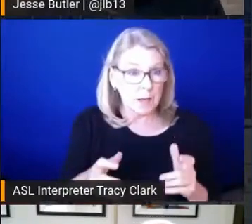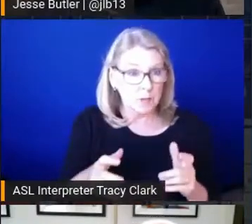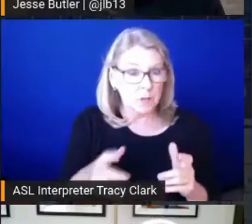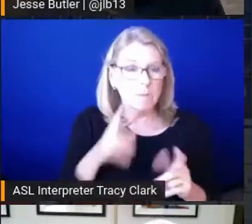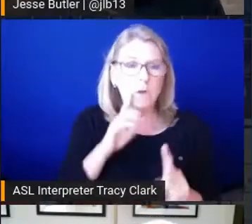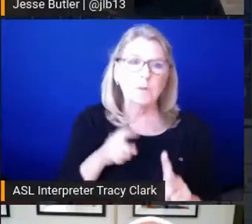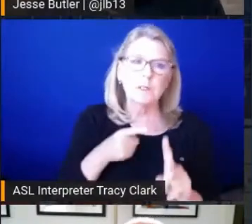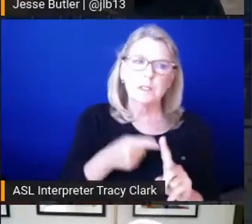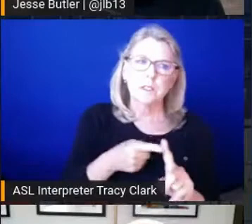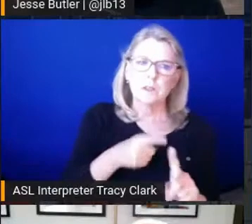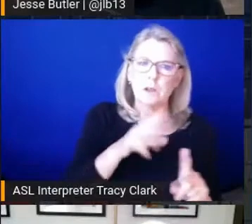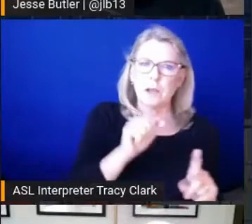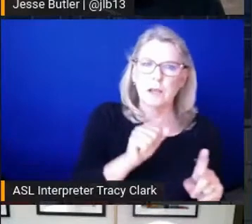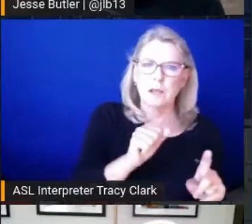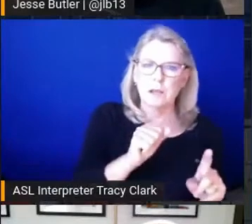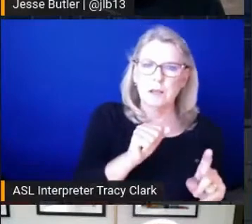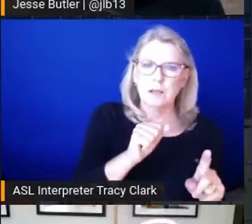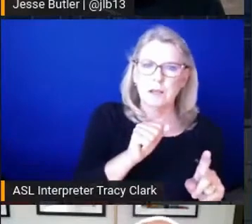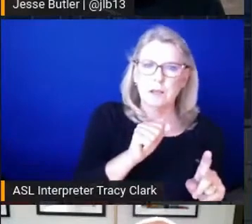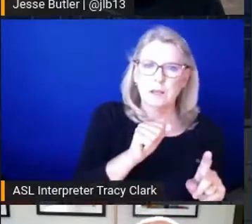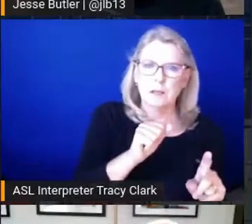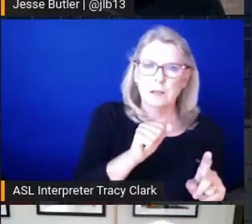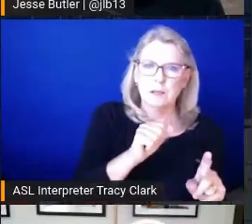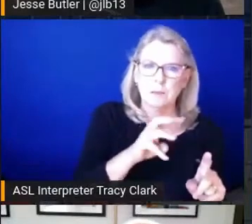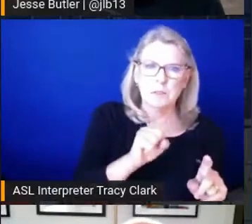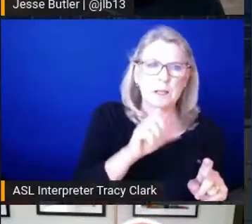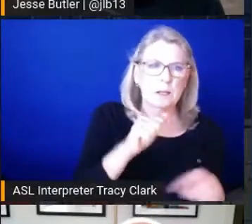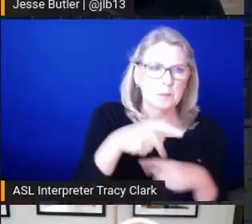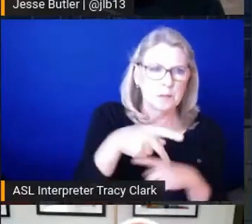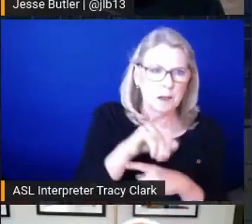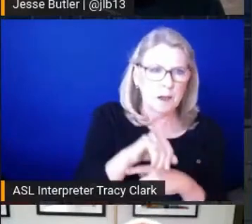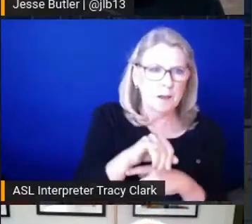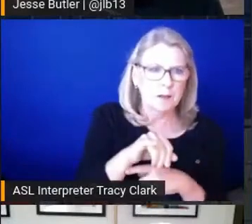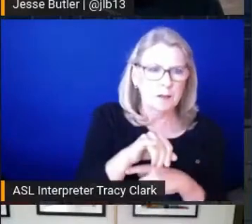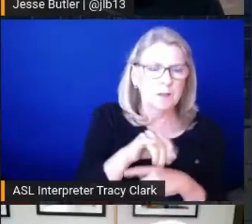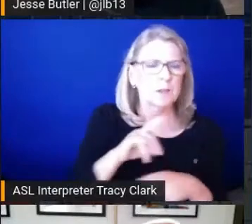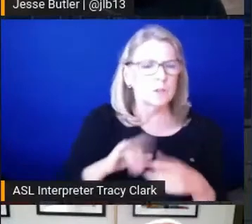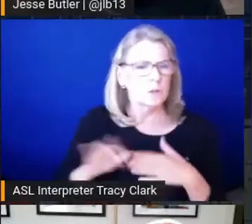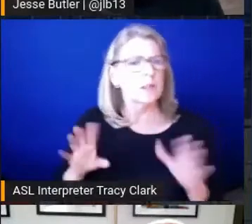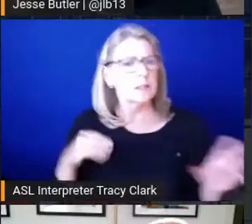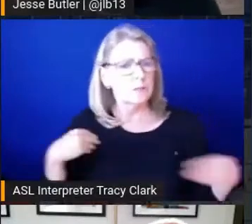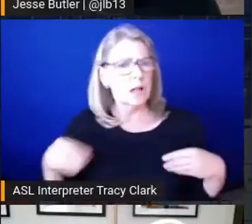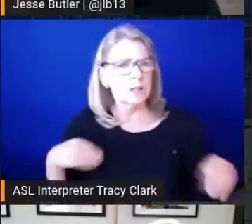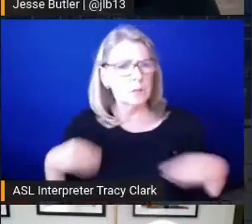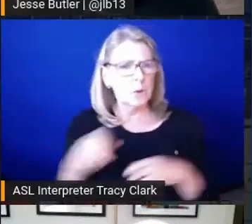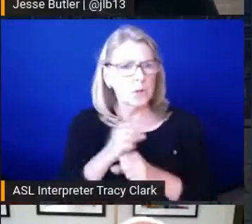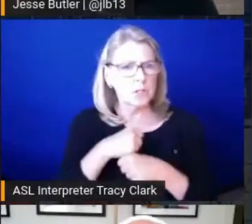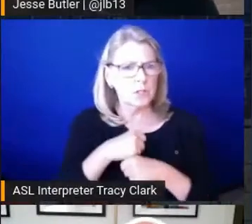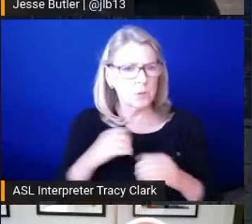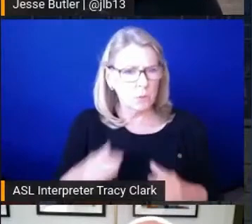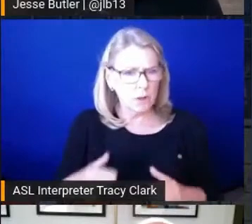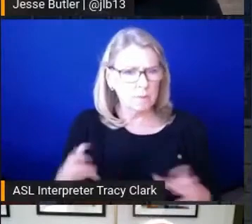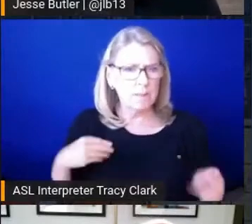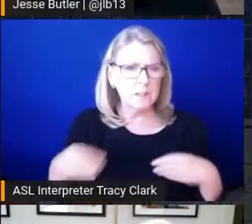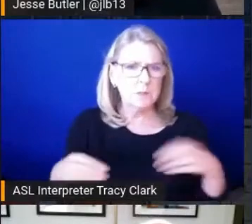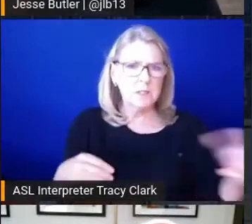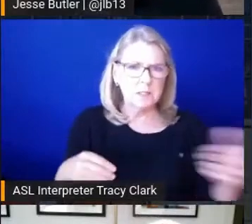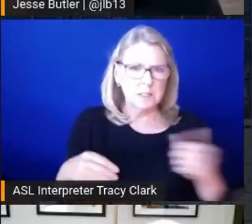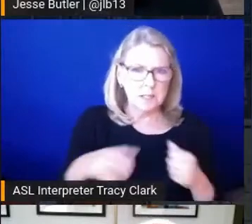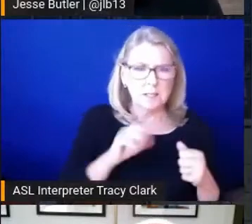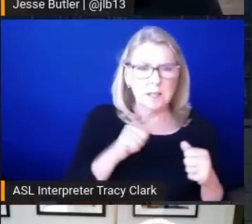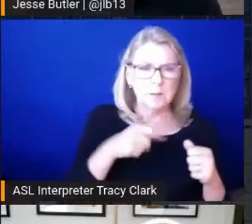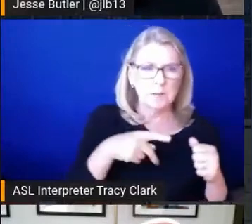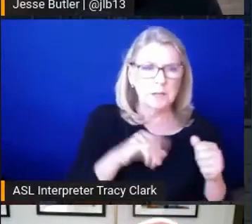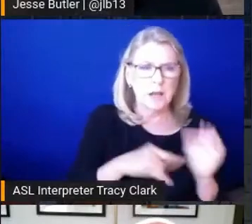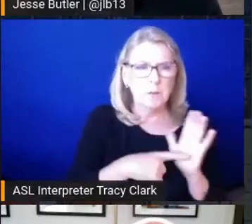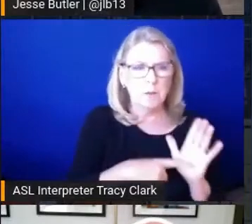ACK generate CLI tool is pretty flexible, takes in these API models and spits out a bunch of Go code